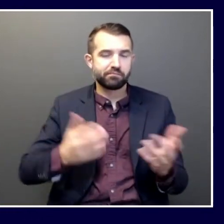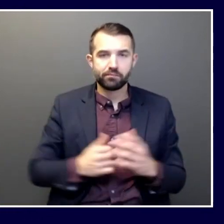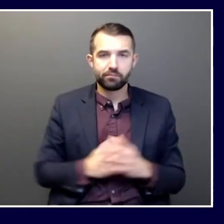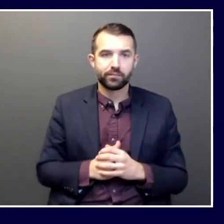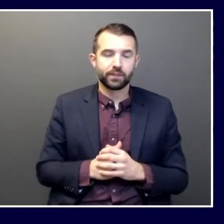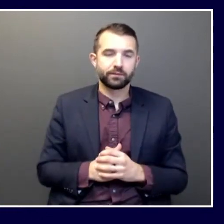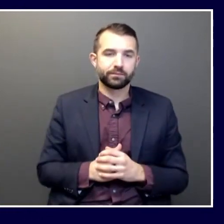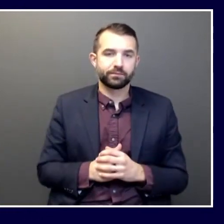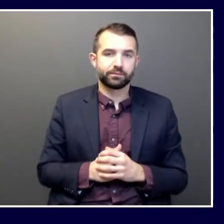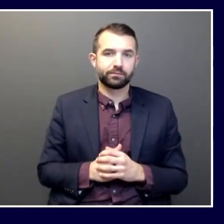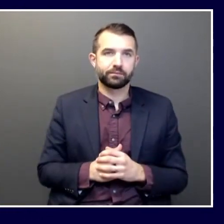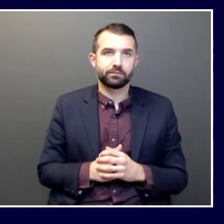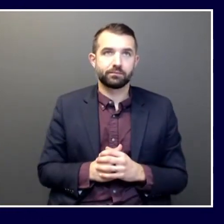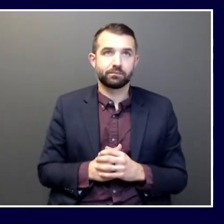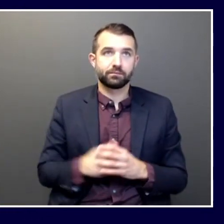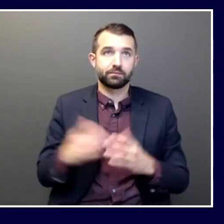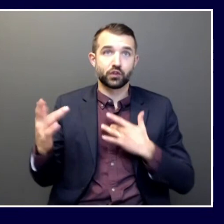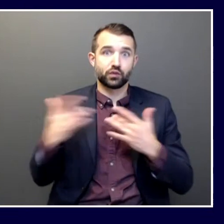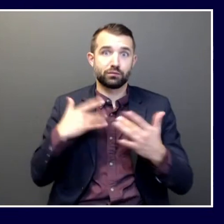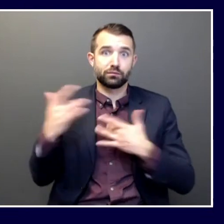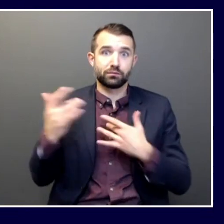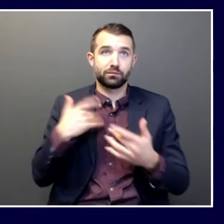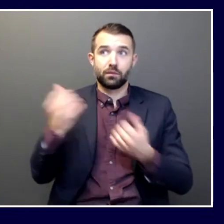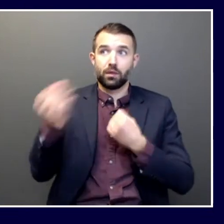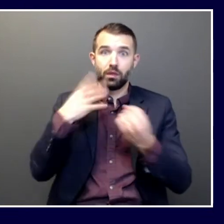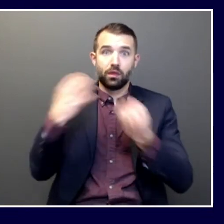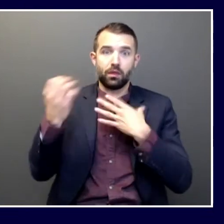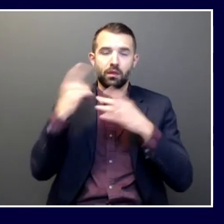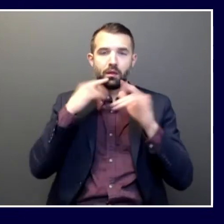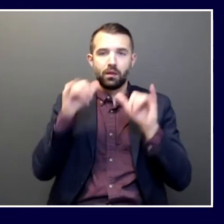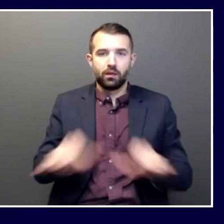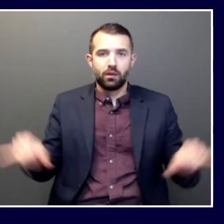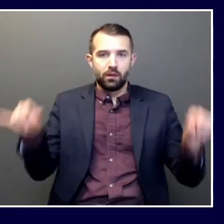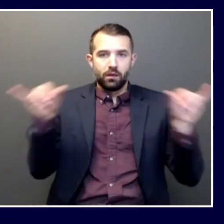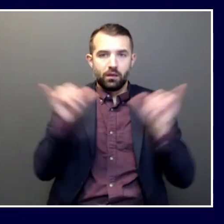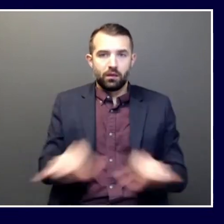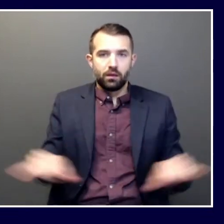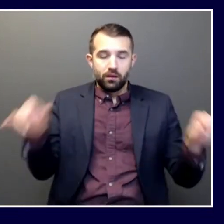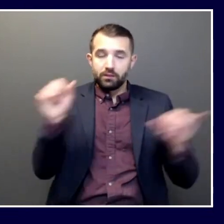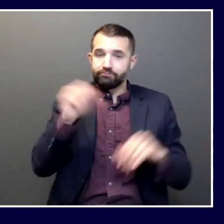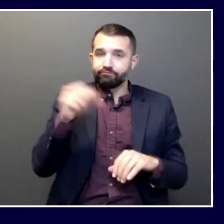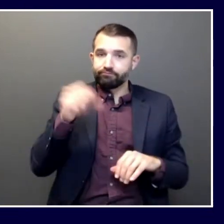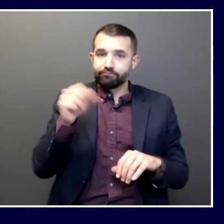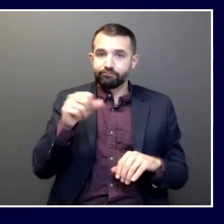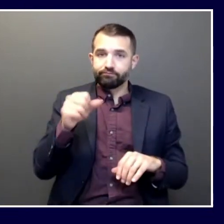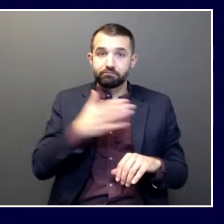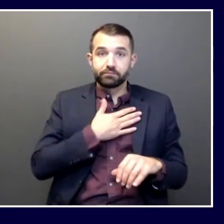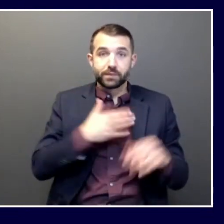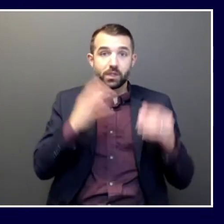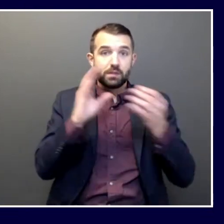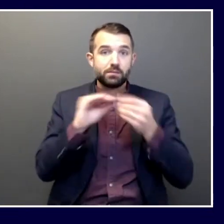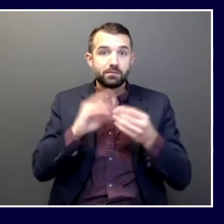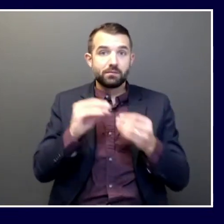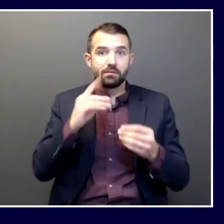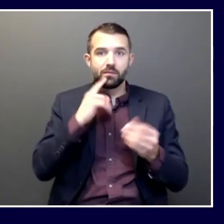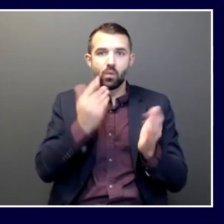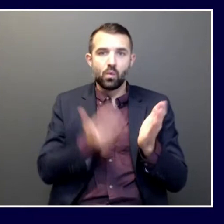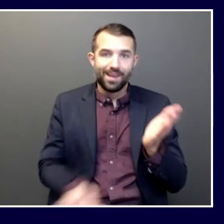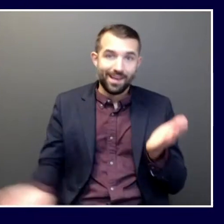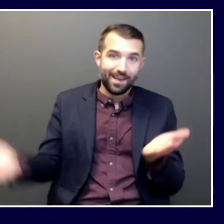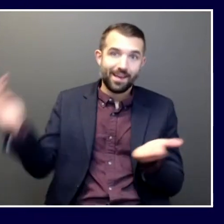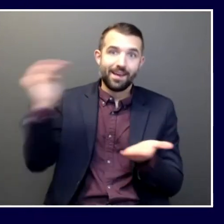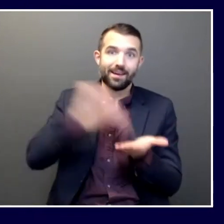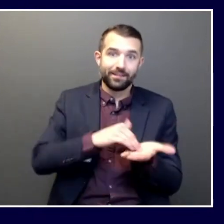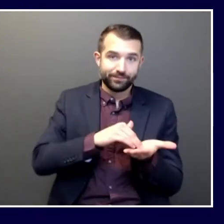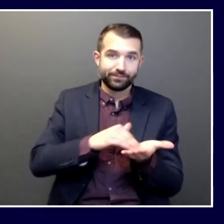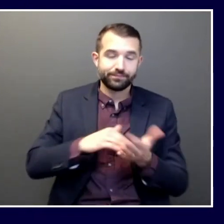And here's I guess what I would say, and it's similar to something you've heard me say before, which is based on where we are right now,